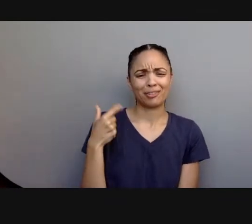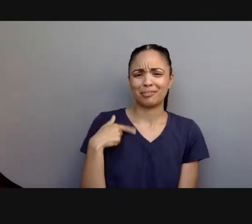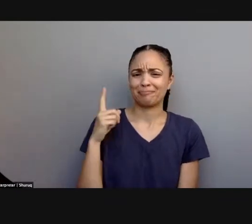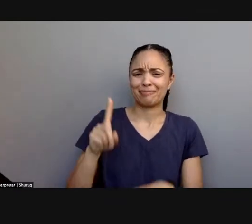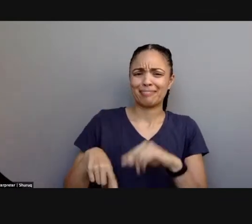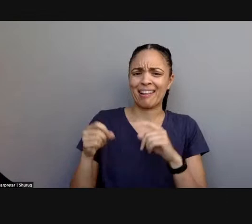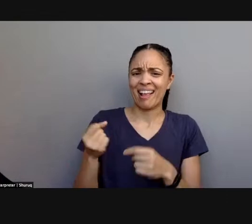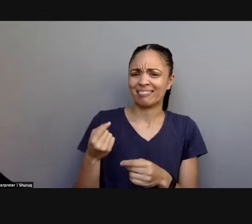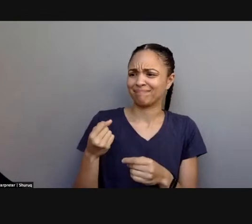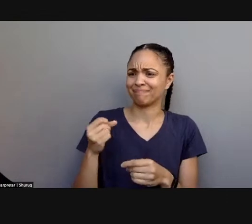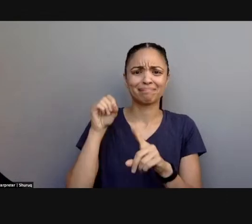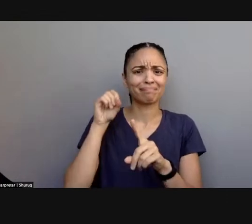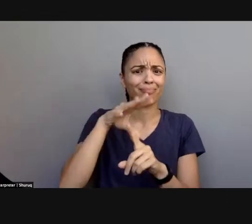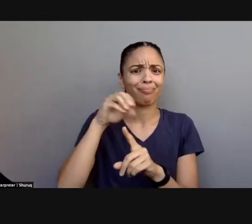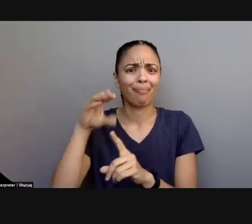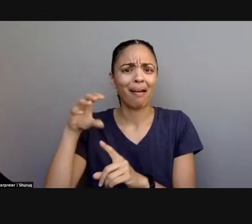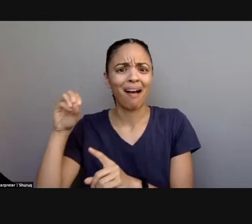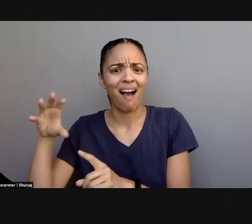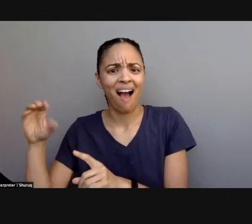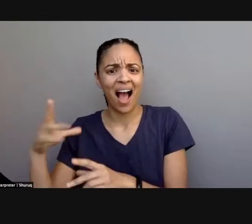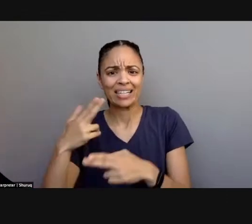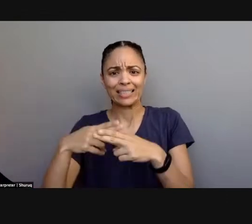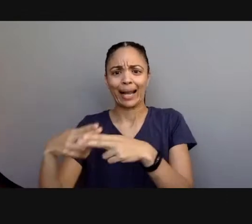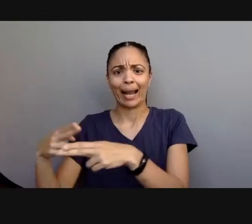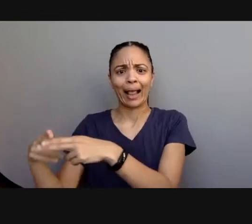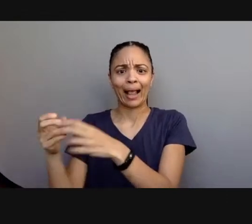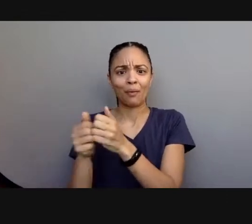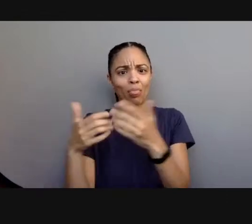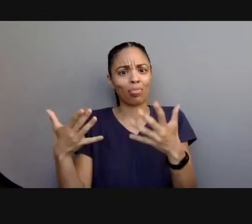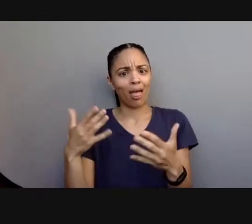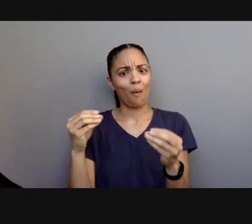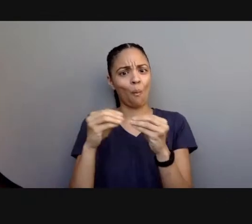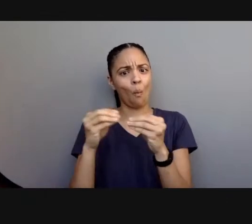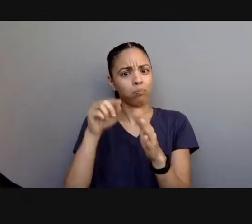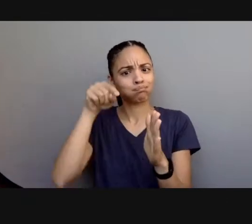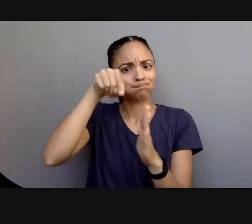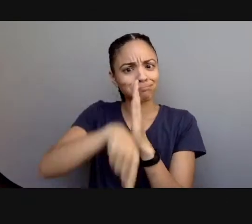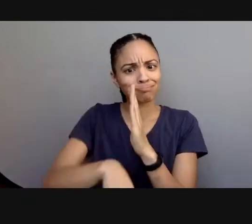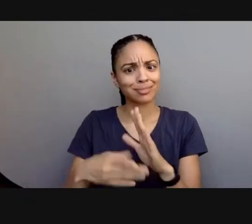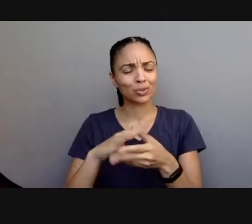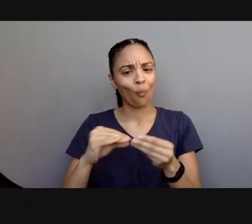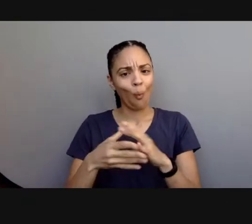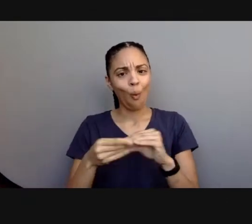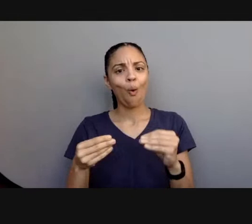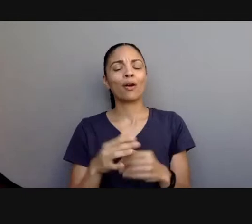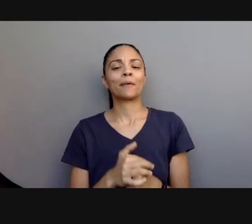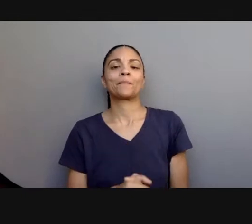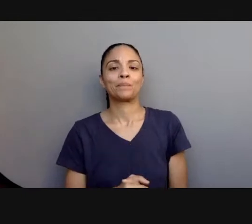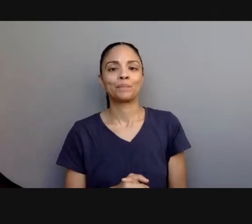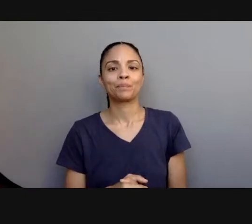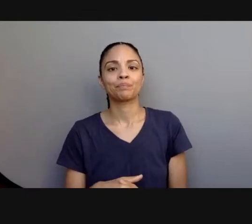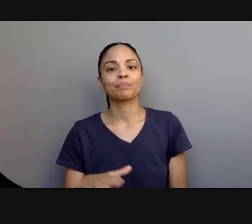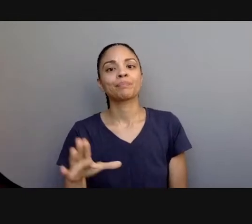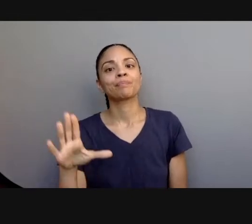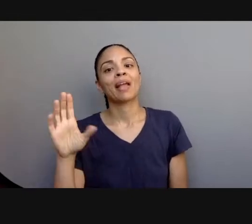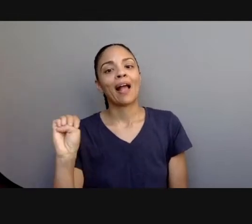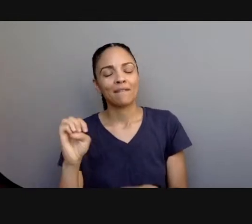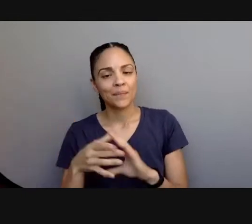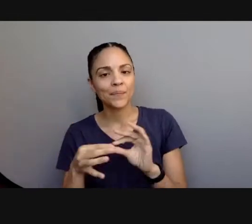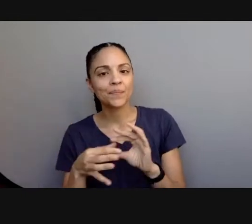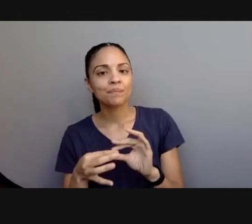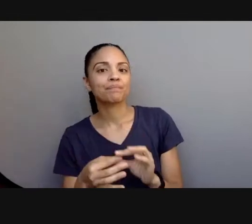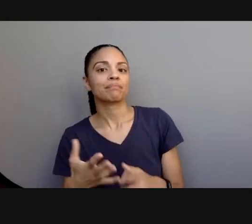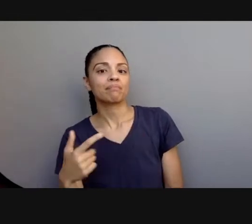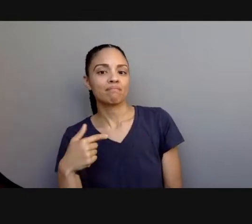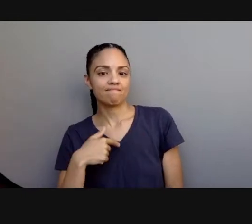name you said? So we call her Big Mama. That's my Big Mama. my great grandmother, my father's grandmother, who was she established